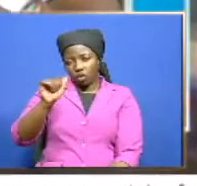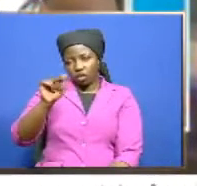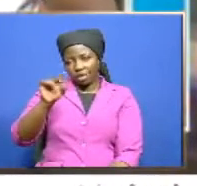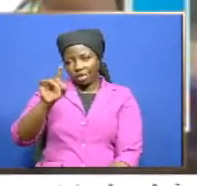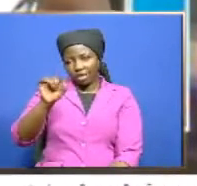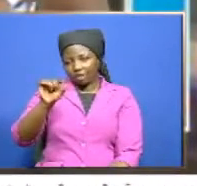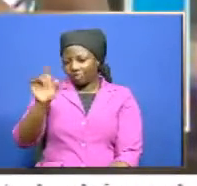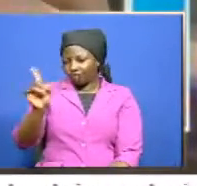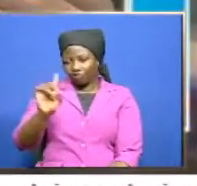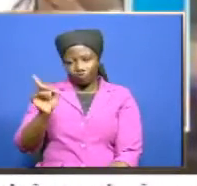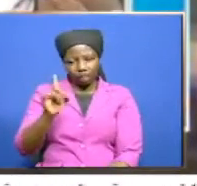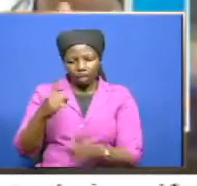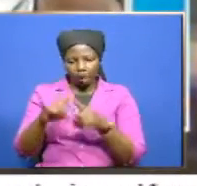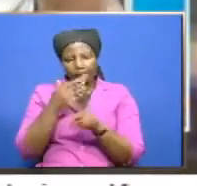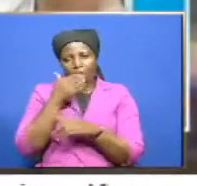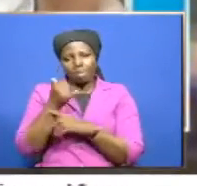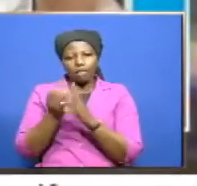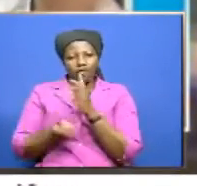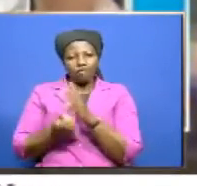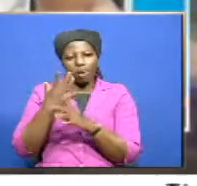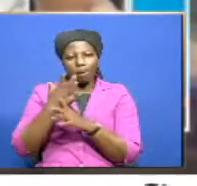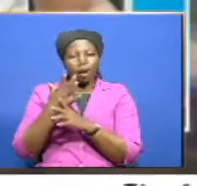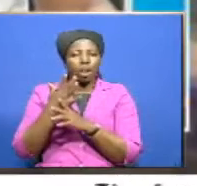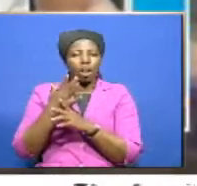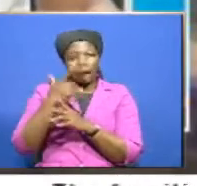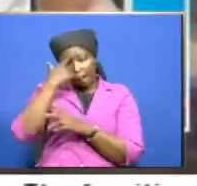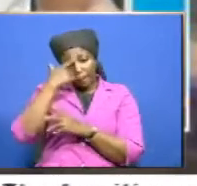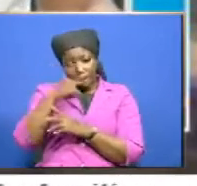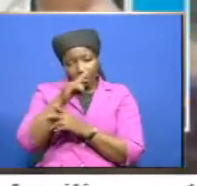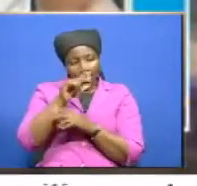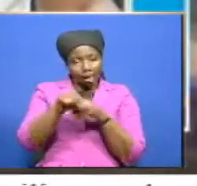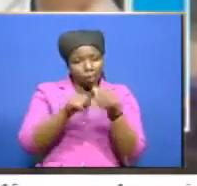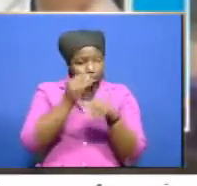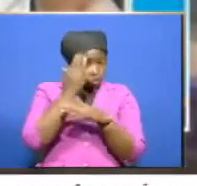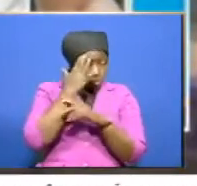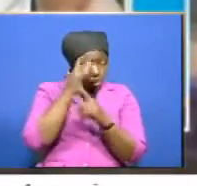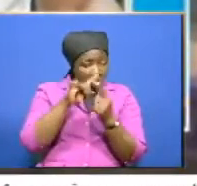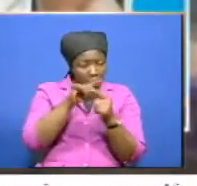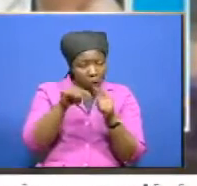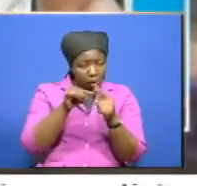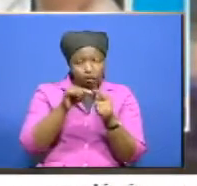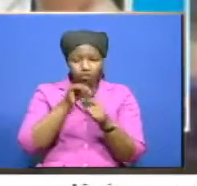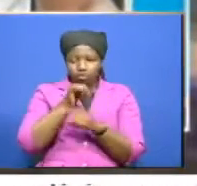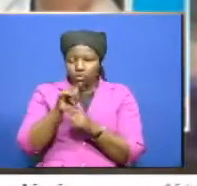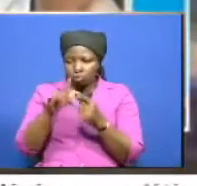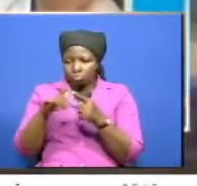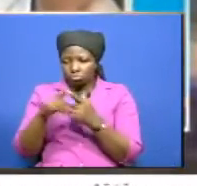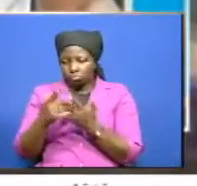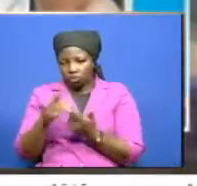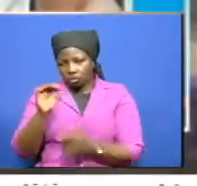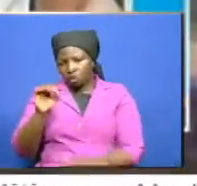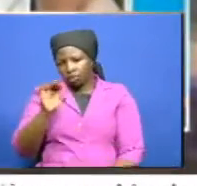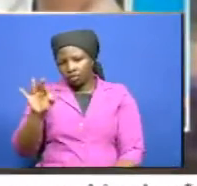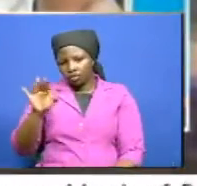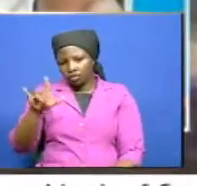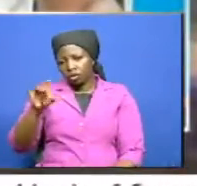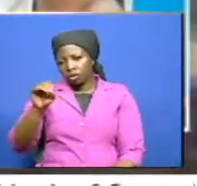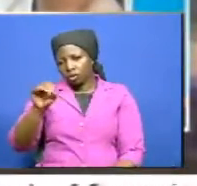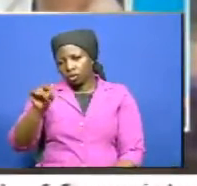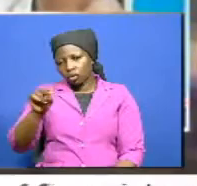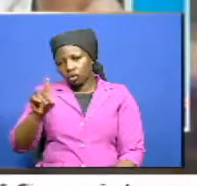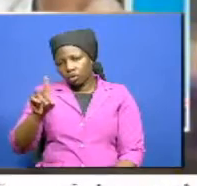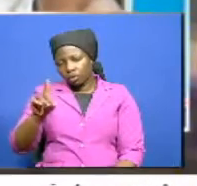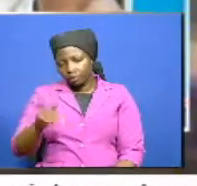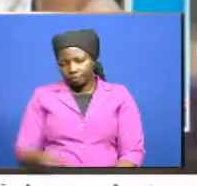formulate a policy where knowing when not to offload, you know what, we should try and go as far as possible and knowing when not to